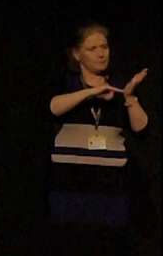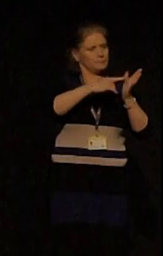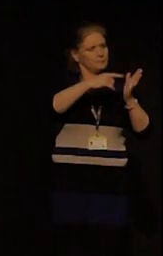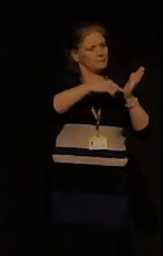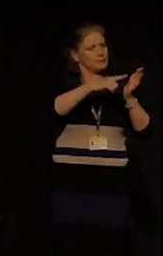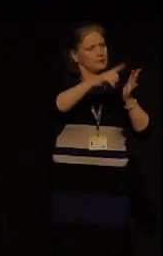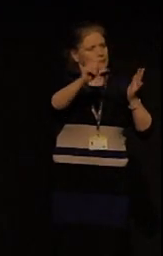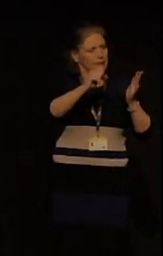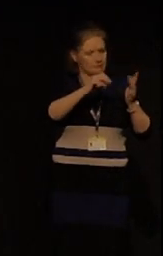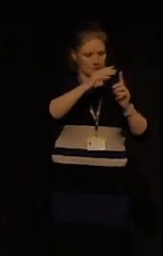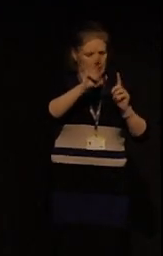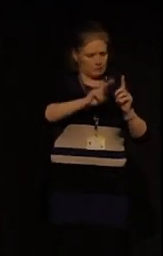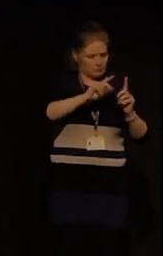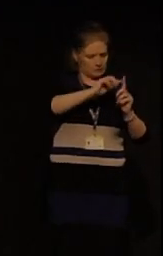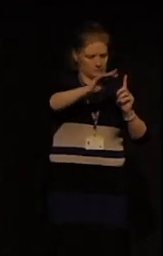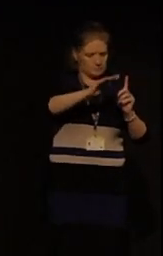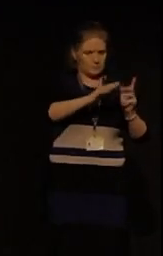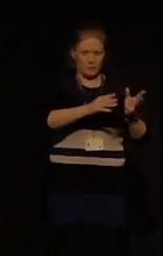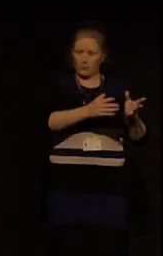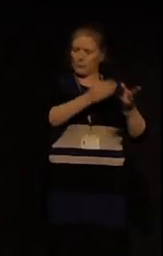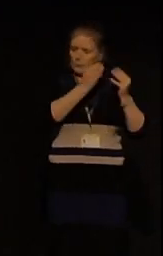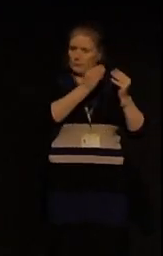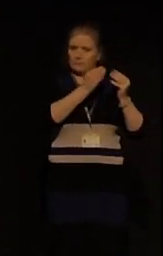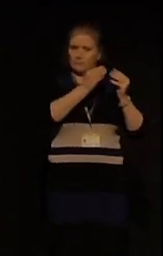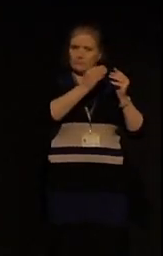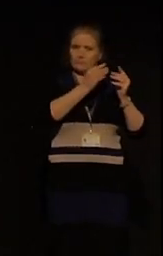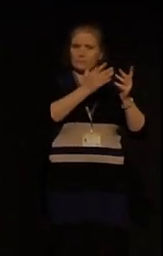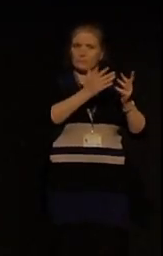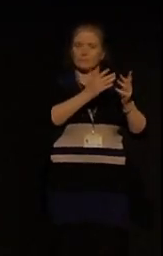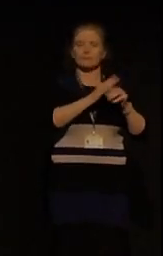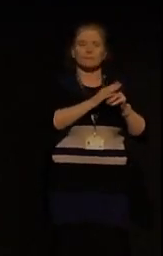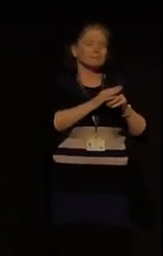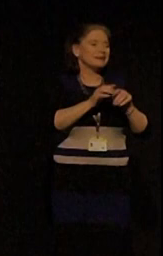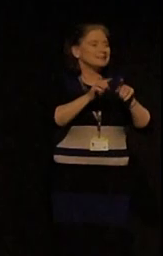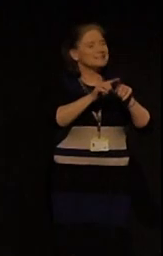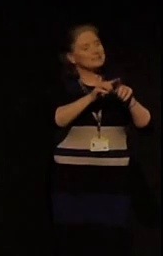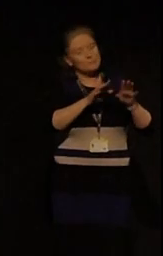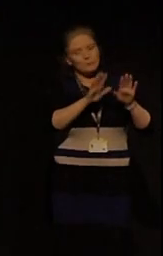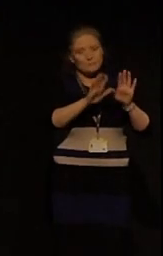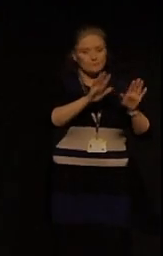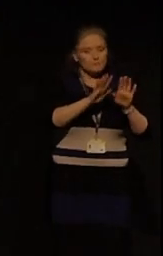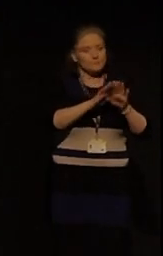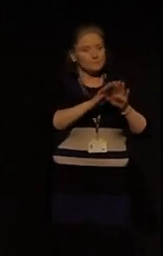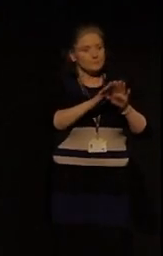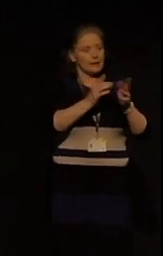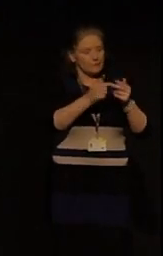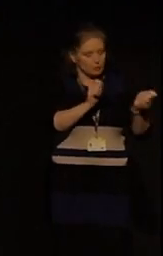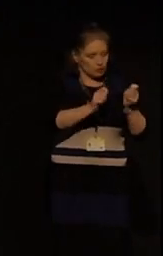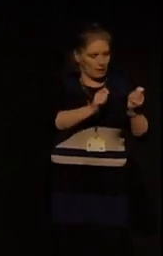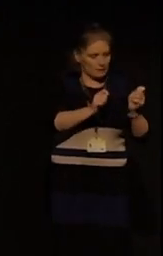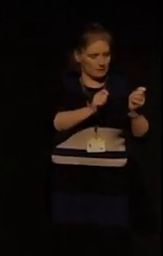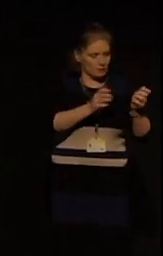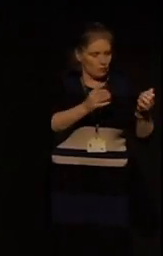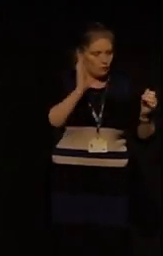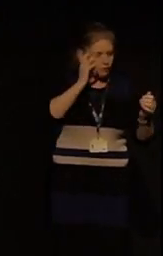When the signal comes in, it's way too loud. That's about time for you to say it's going to change the station. So